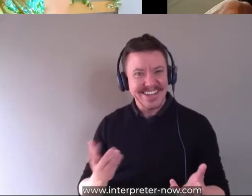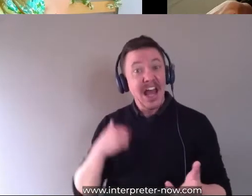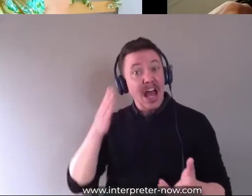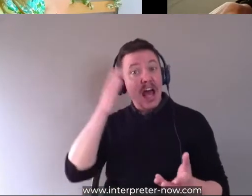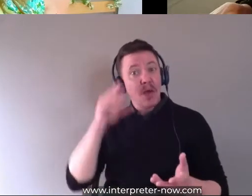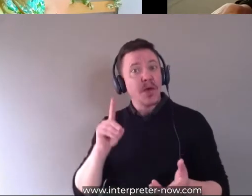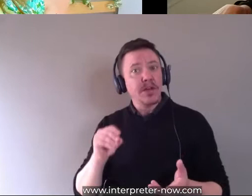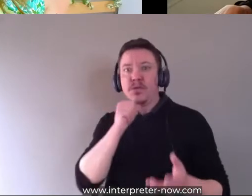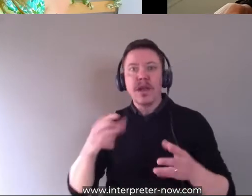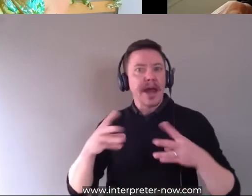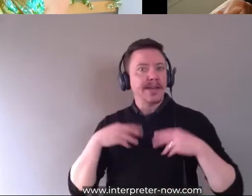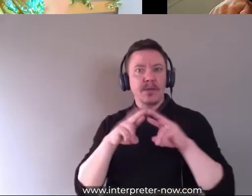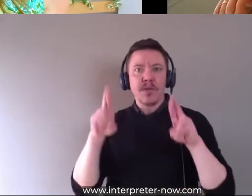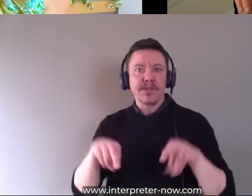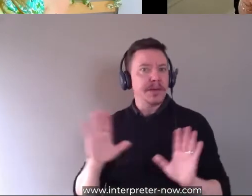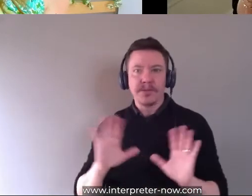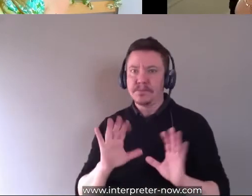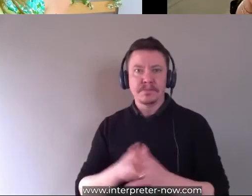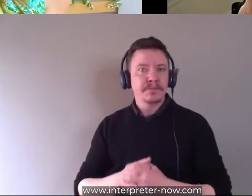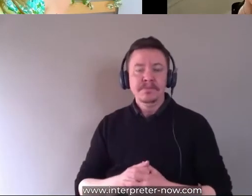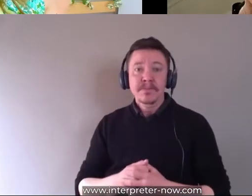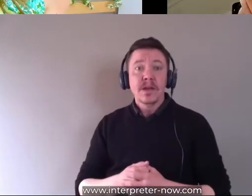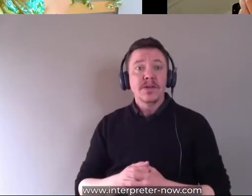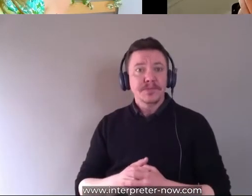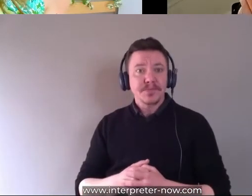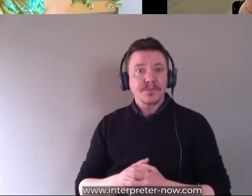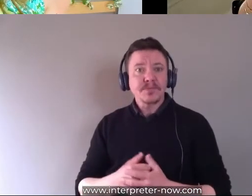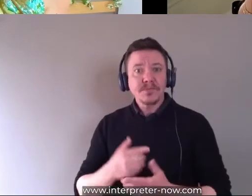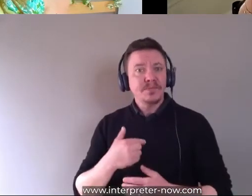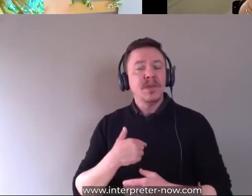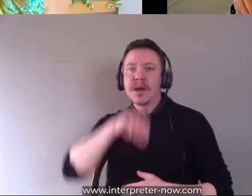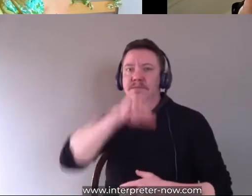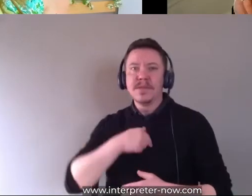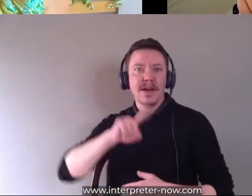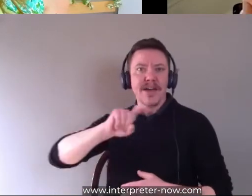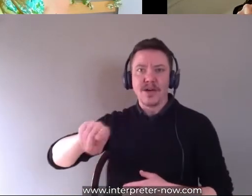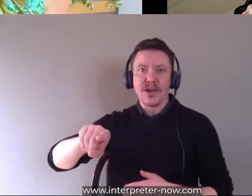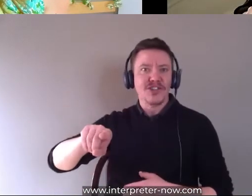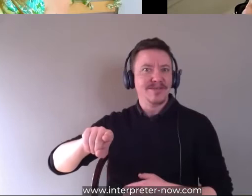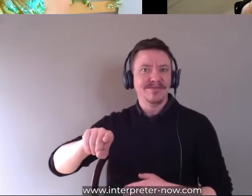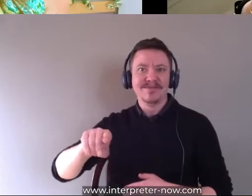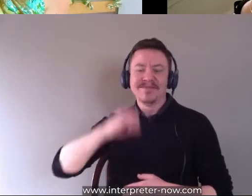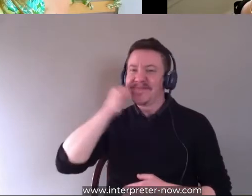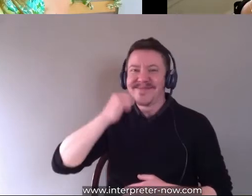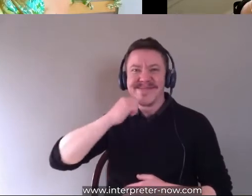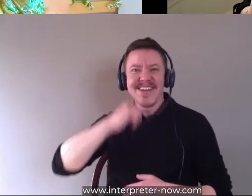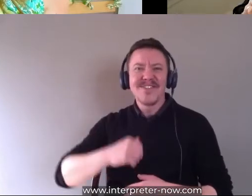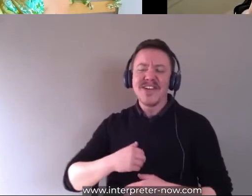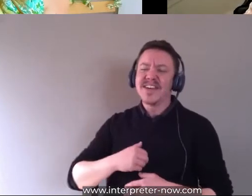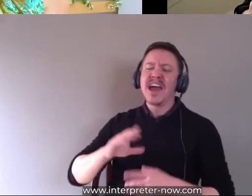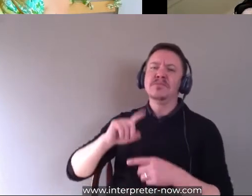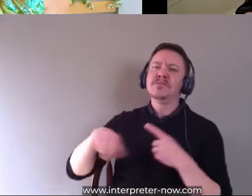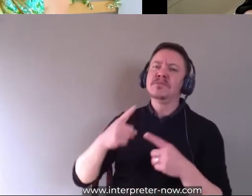I do not accept resumes, but I will take that question every single day, because it tells me